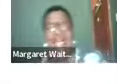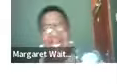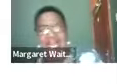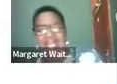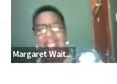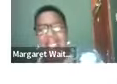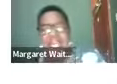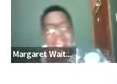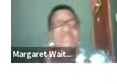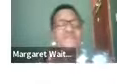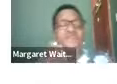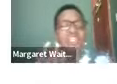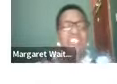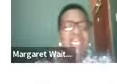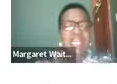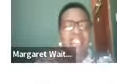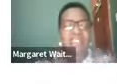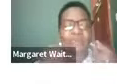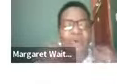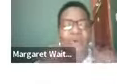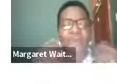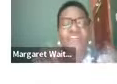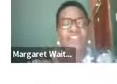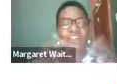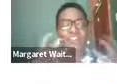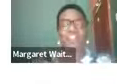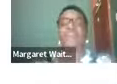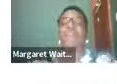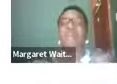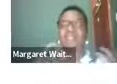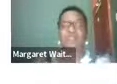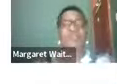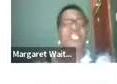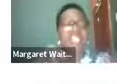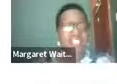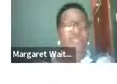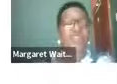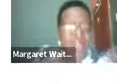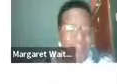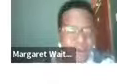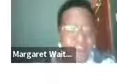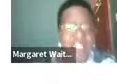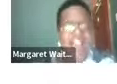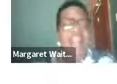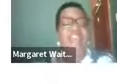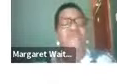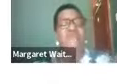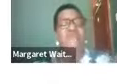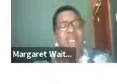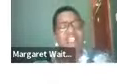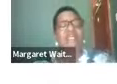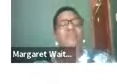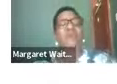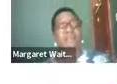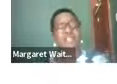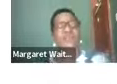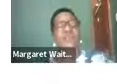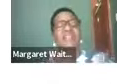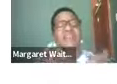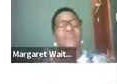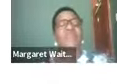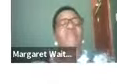I align? If your child is more of a social person, needs to talk a lot, if you place them to a